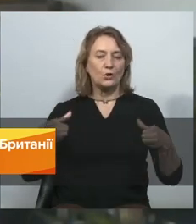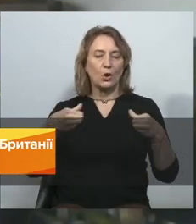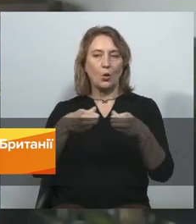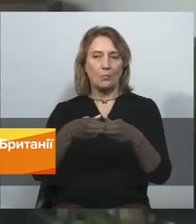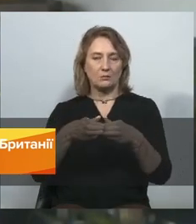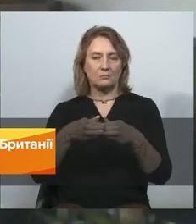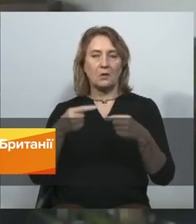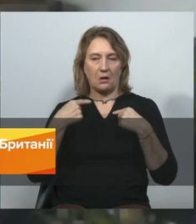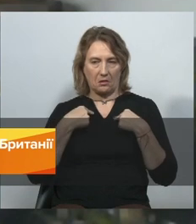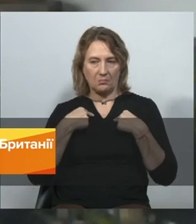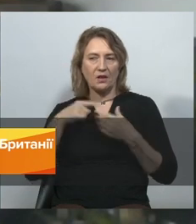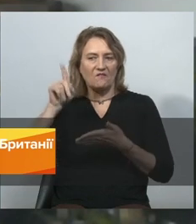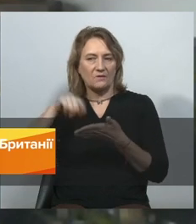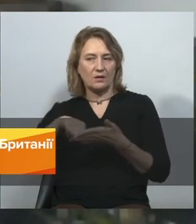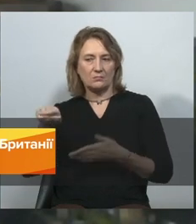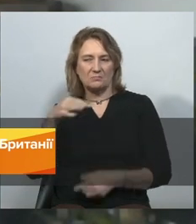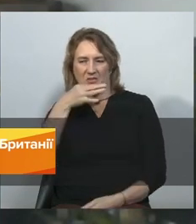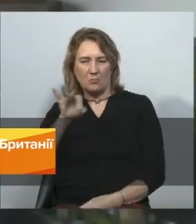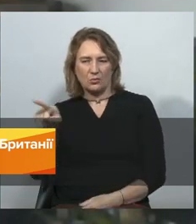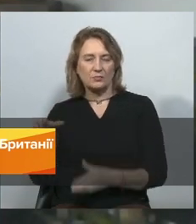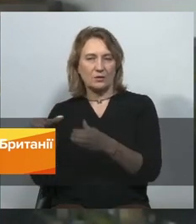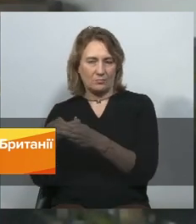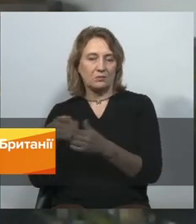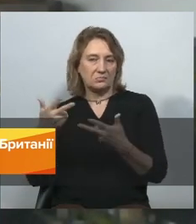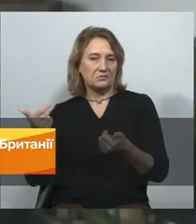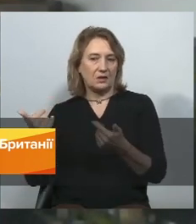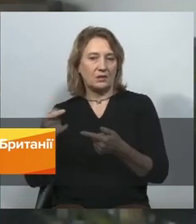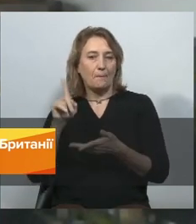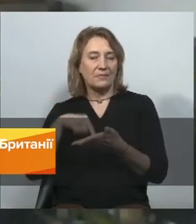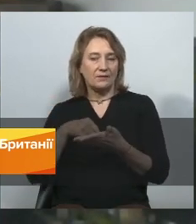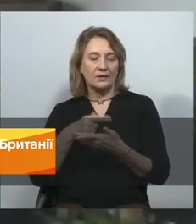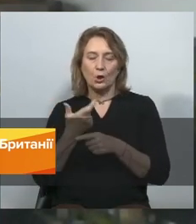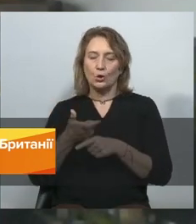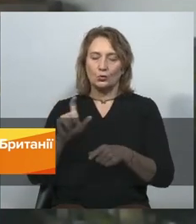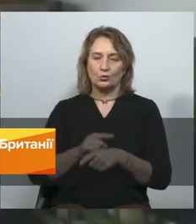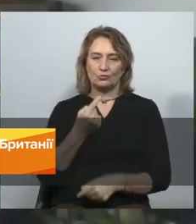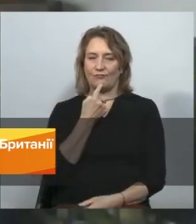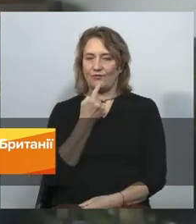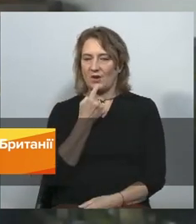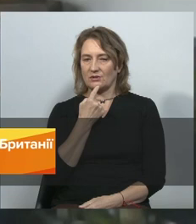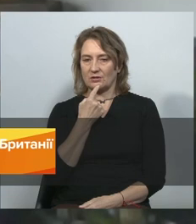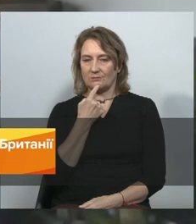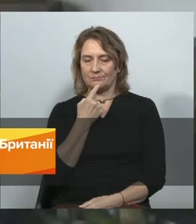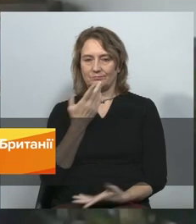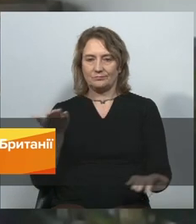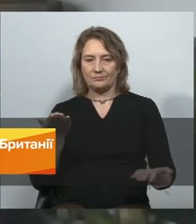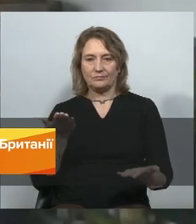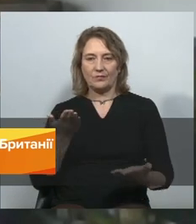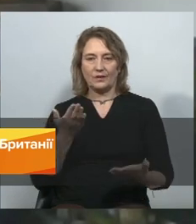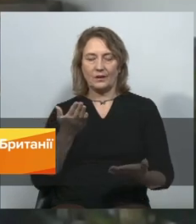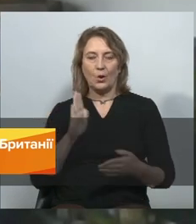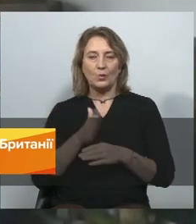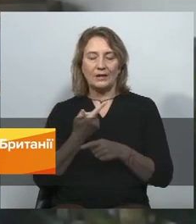hard to completely avoid these problems. The other one is that the way that we receive information now